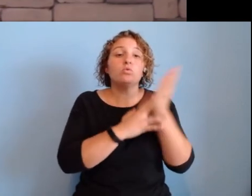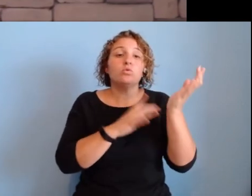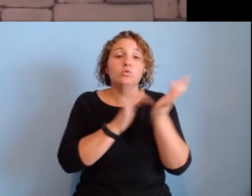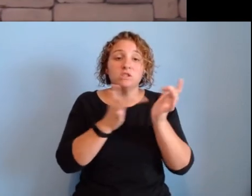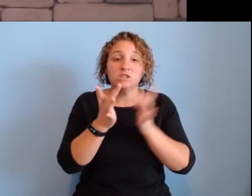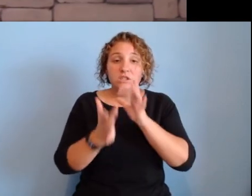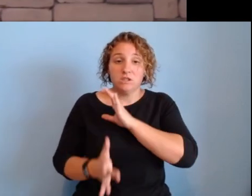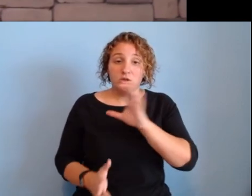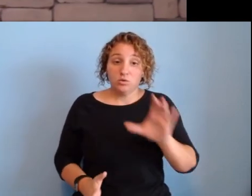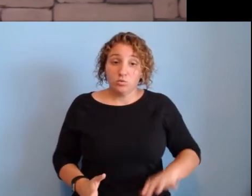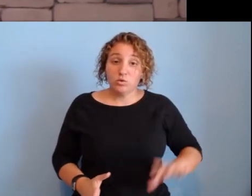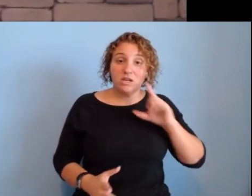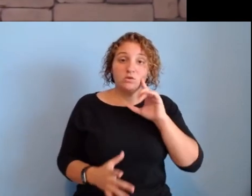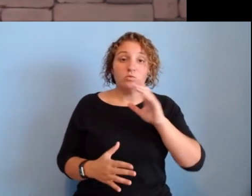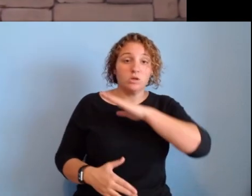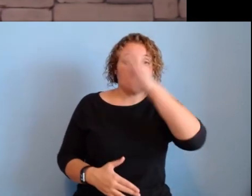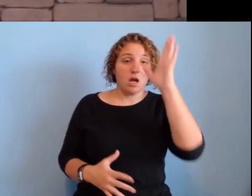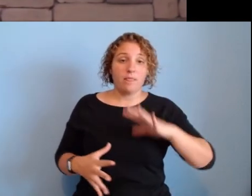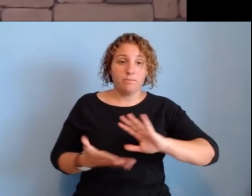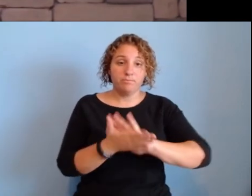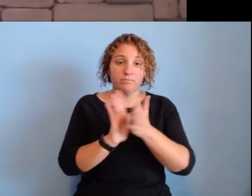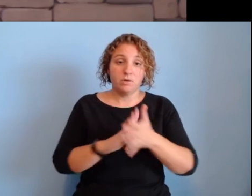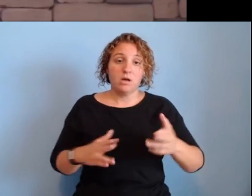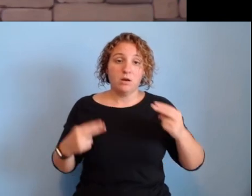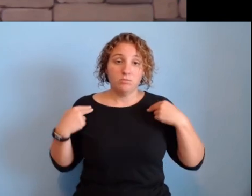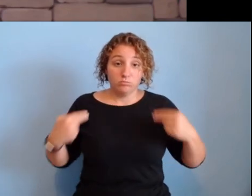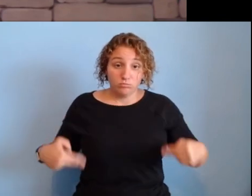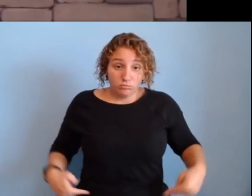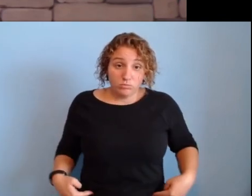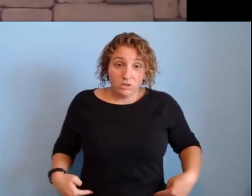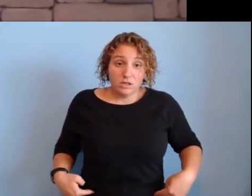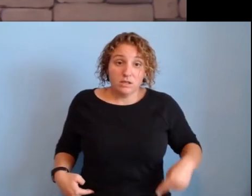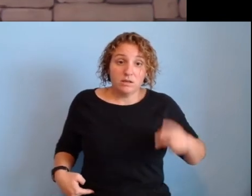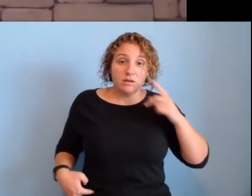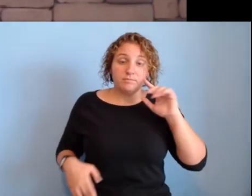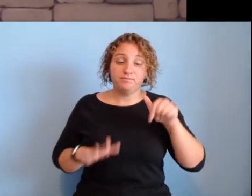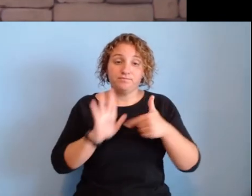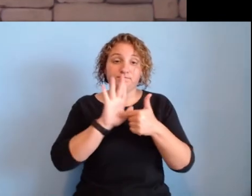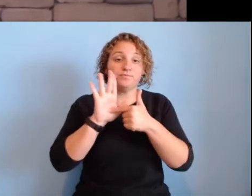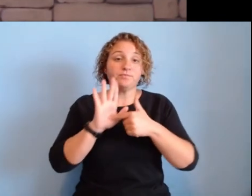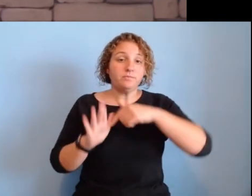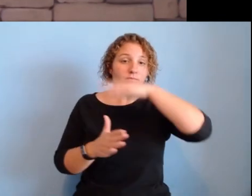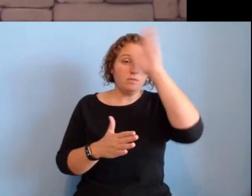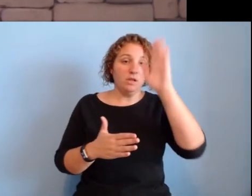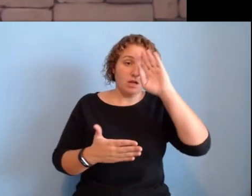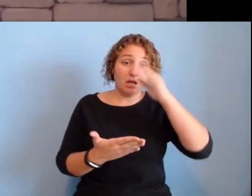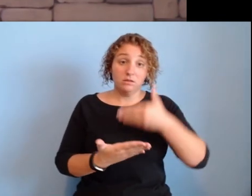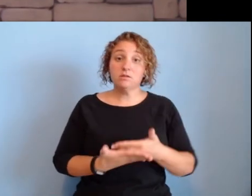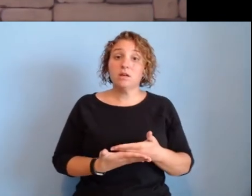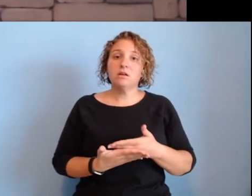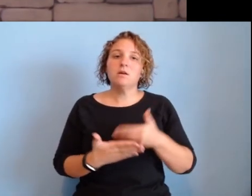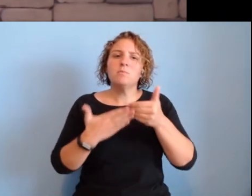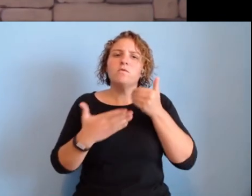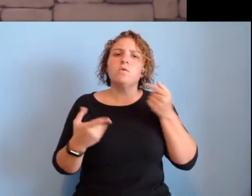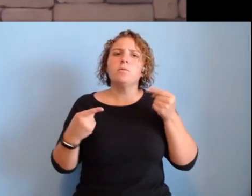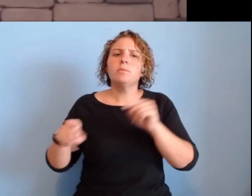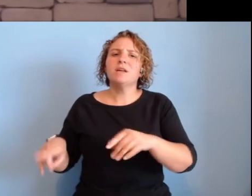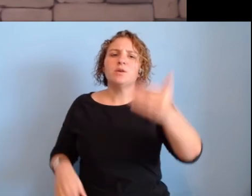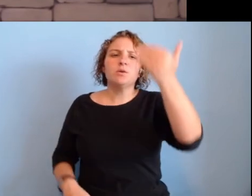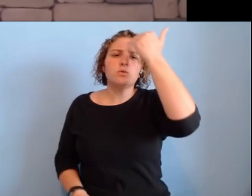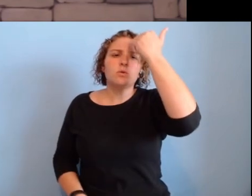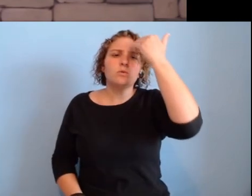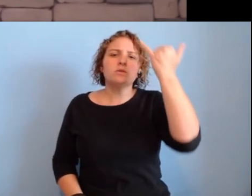take on human flesh and manifested this world as God the sun. Before any of it happened, he knew. Which means if you're sitting